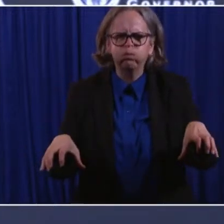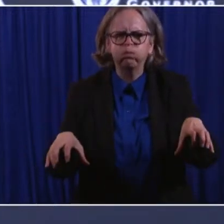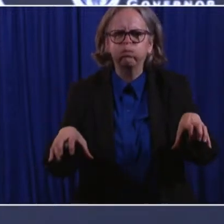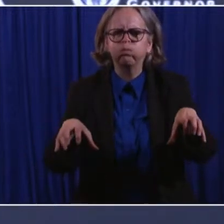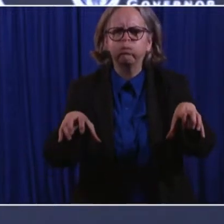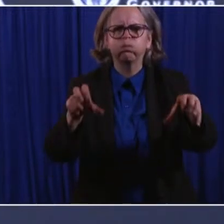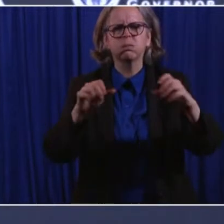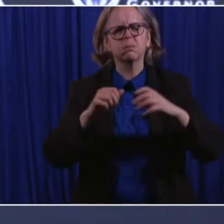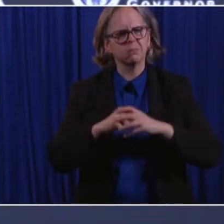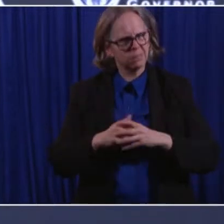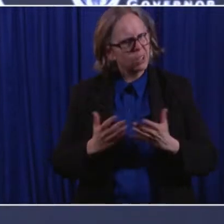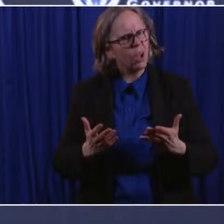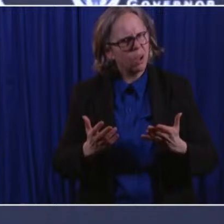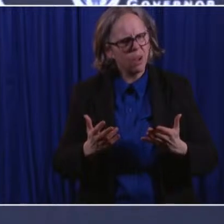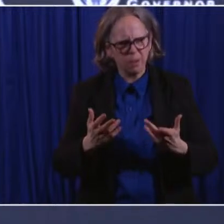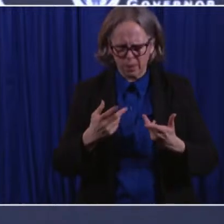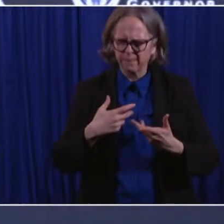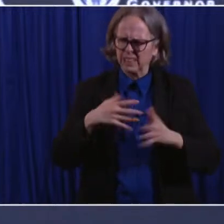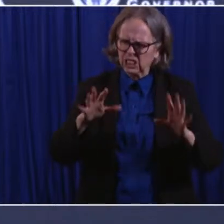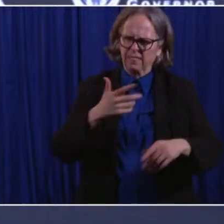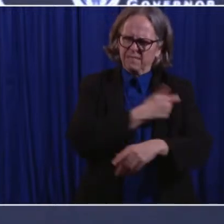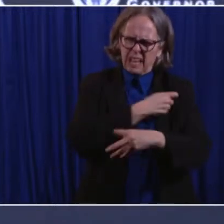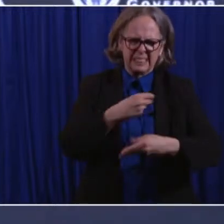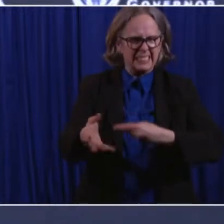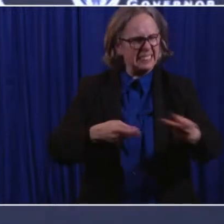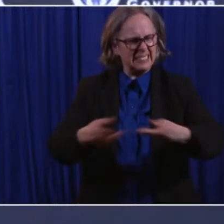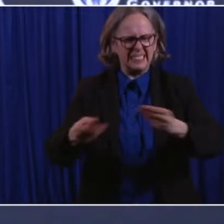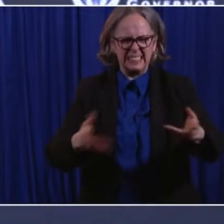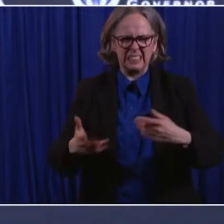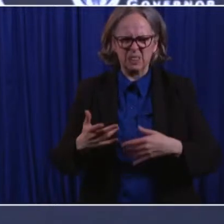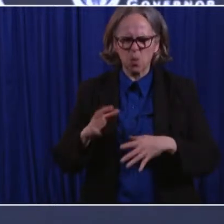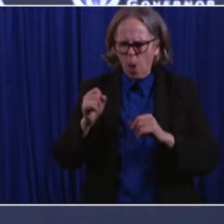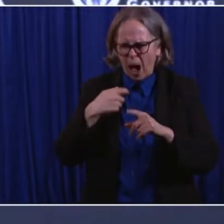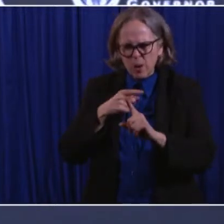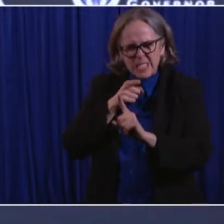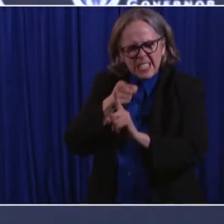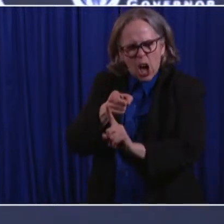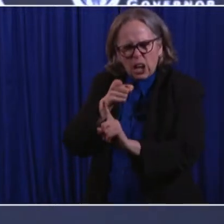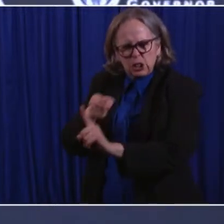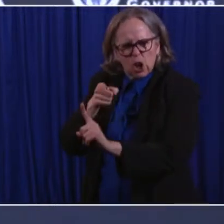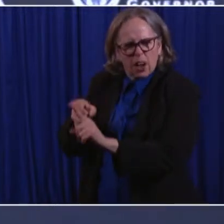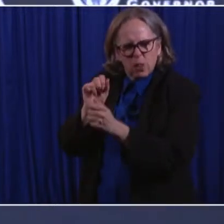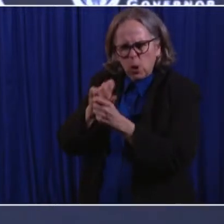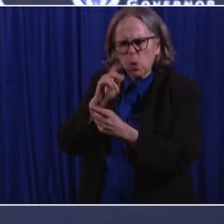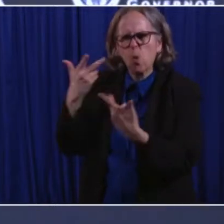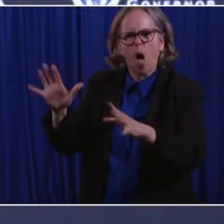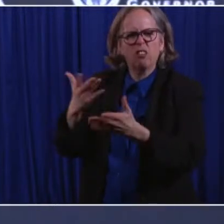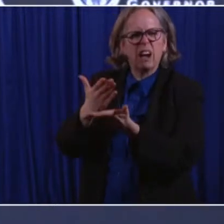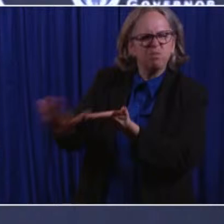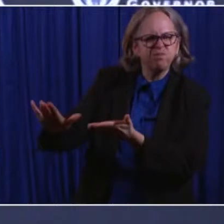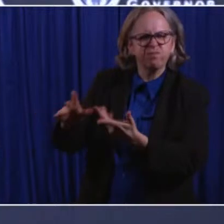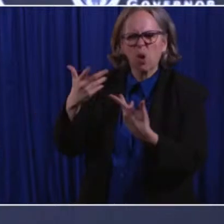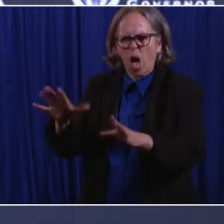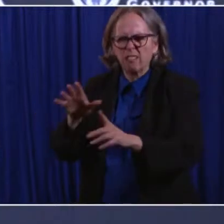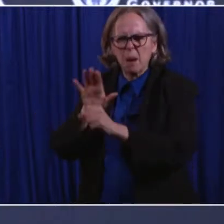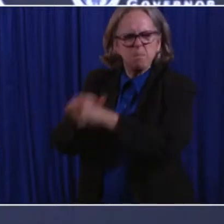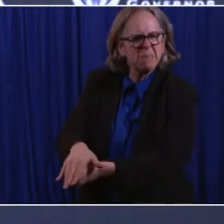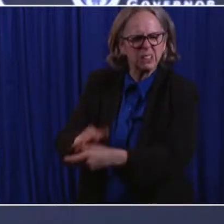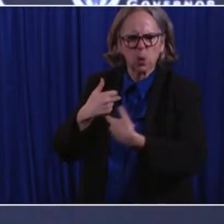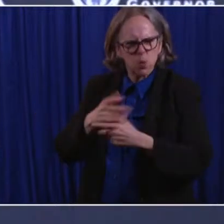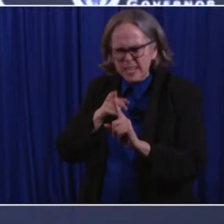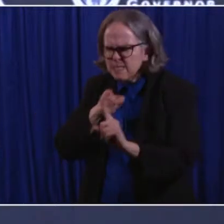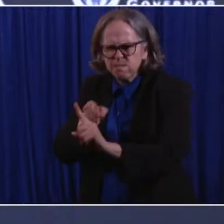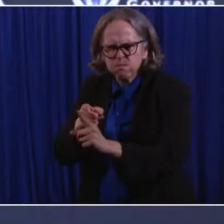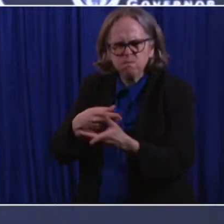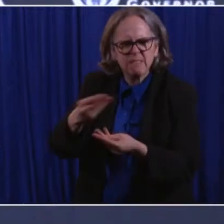them the vaccine to do it, to reach underserved populations. But yes, the answer is yes. We